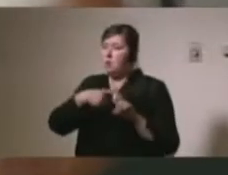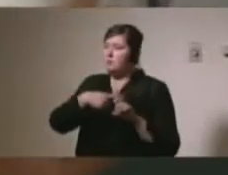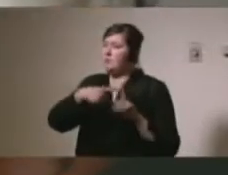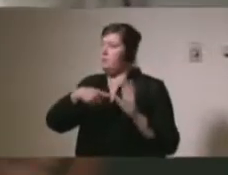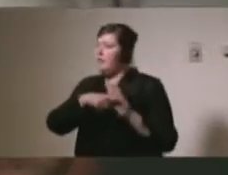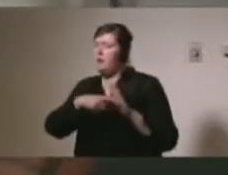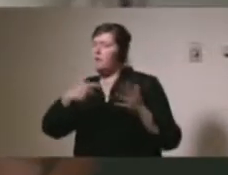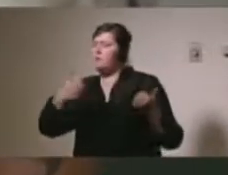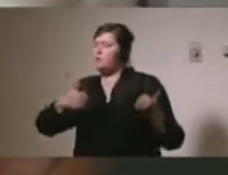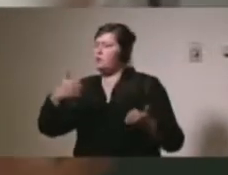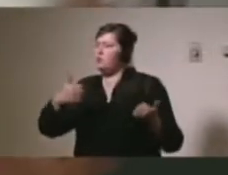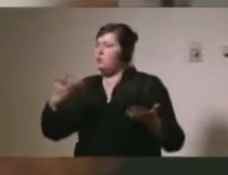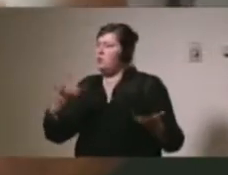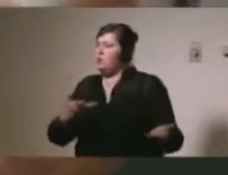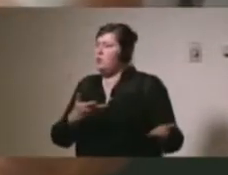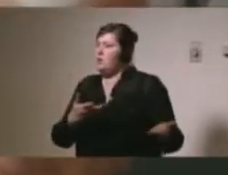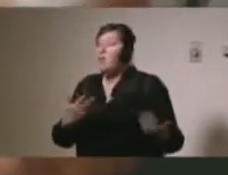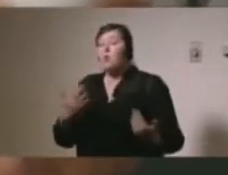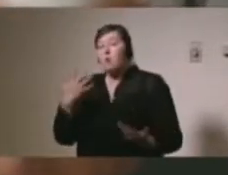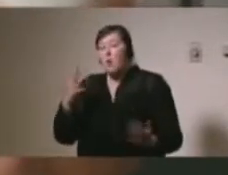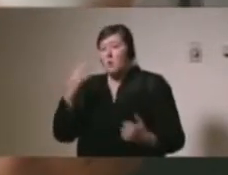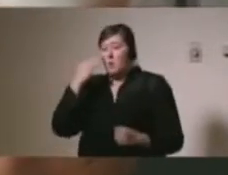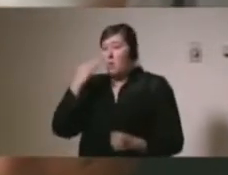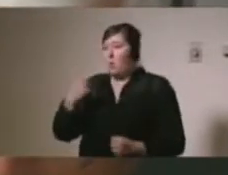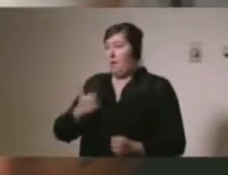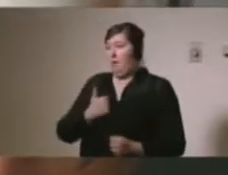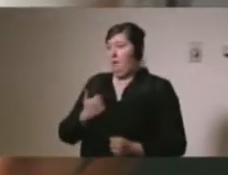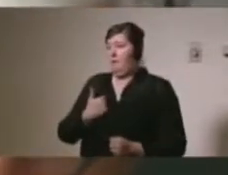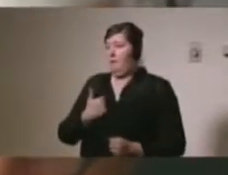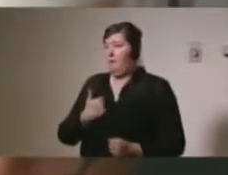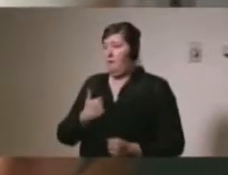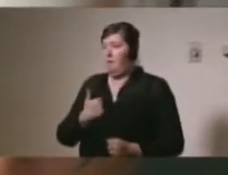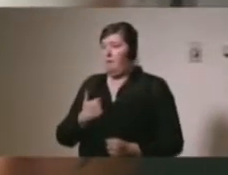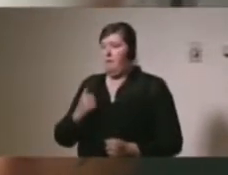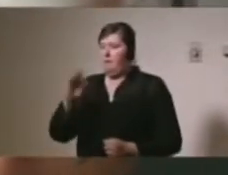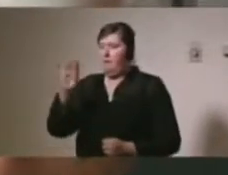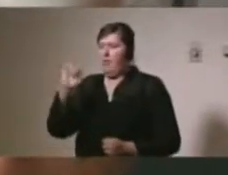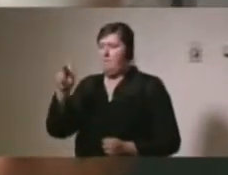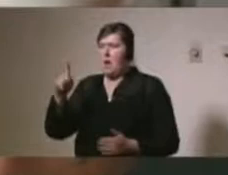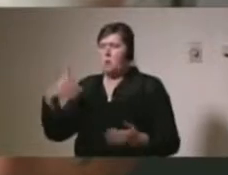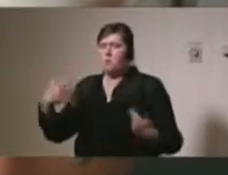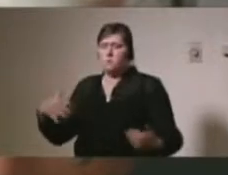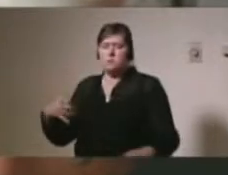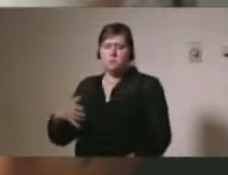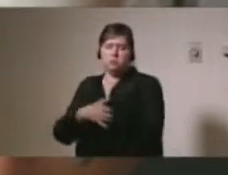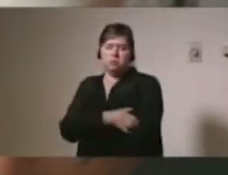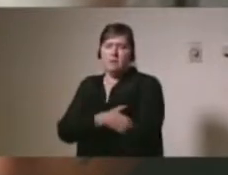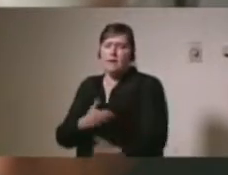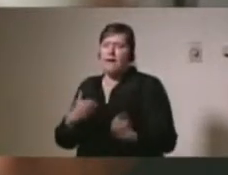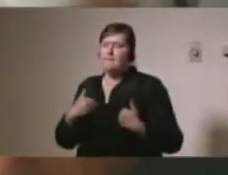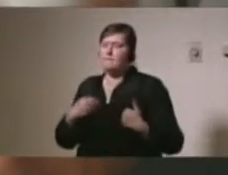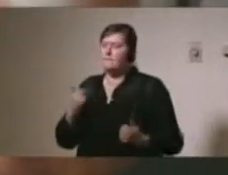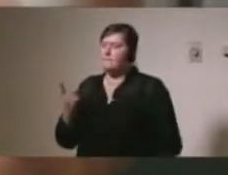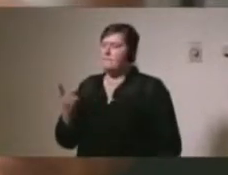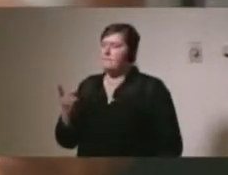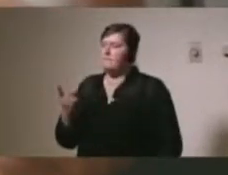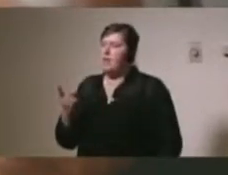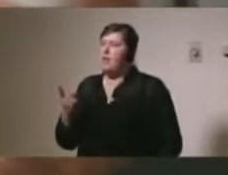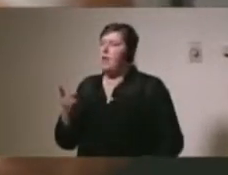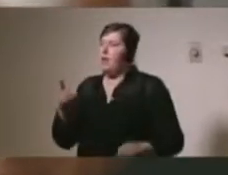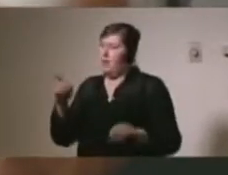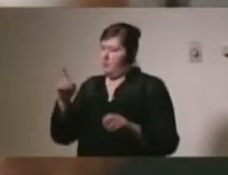that we know in Canada that the banks are very powerful and they're active in